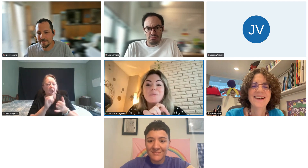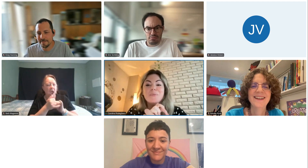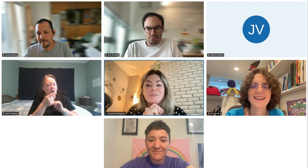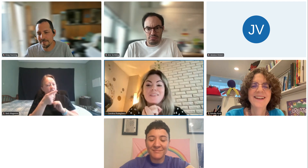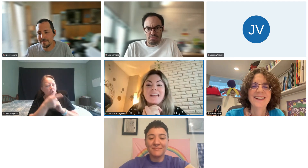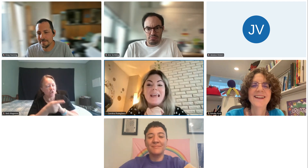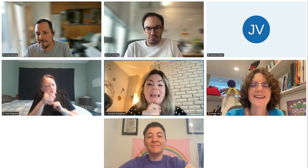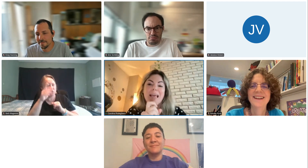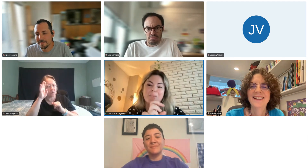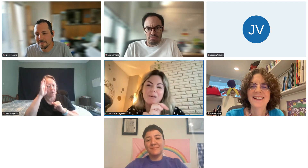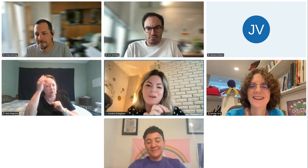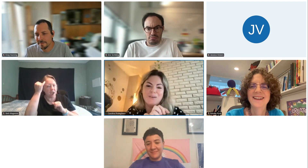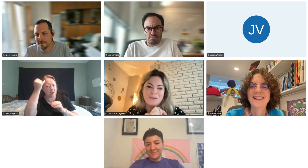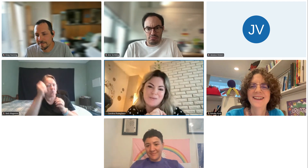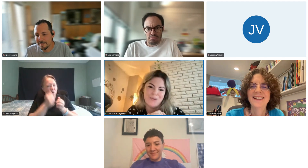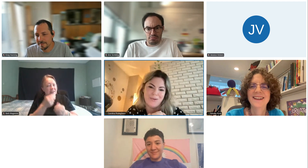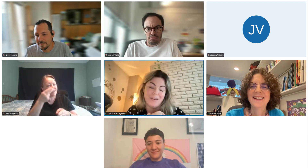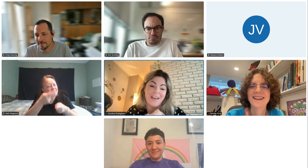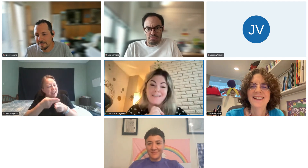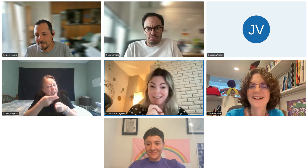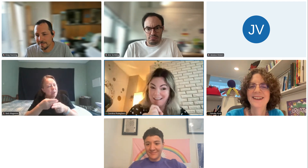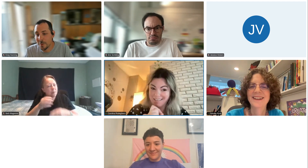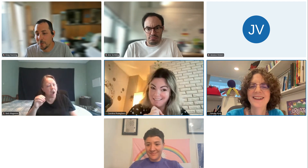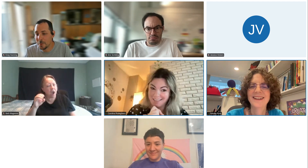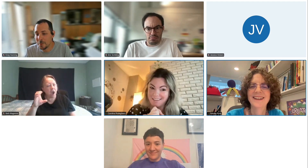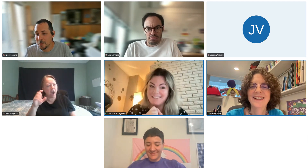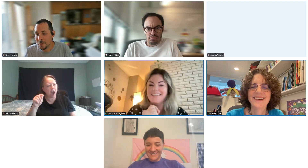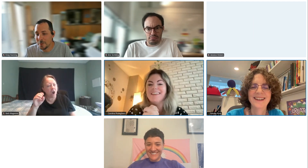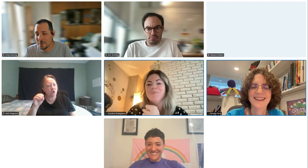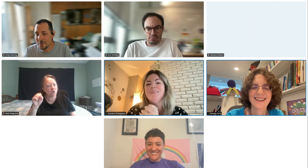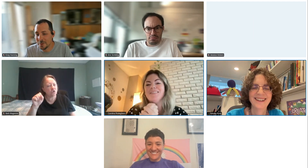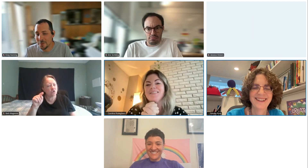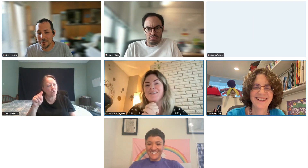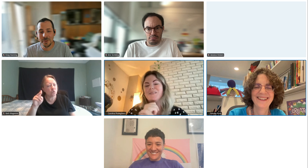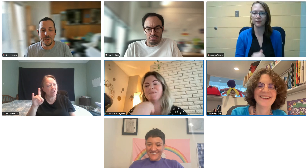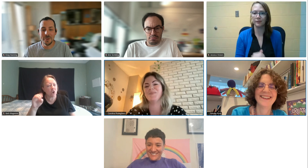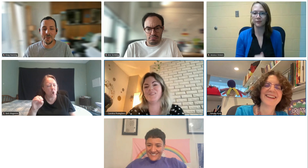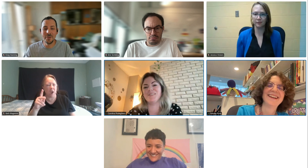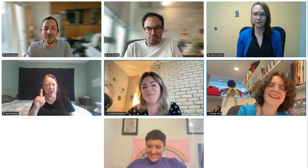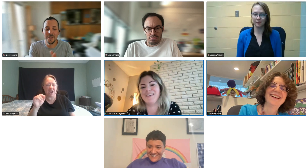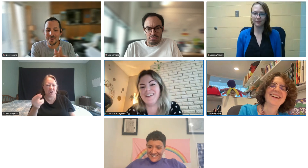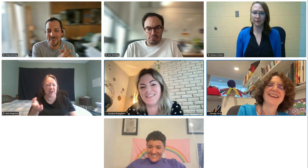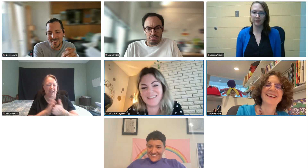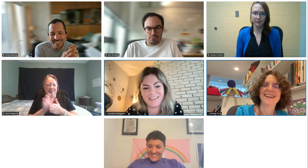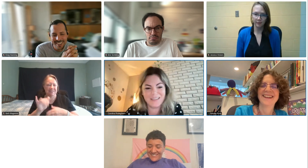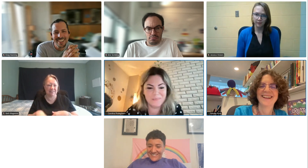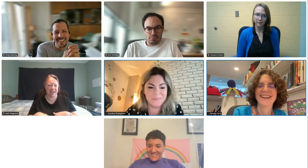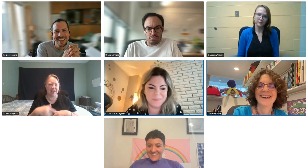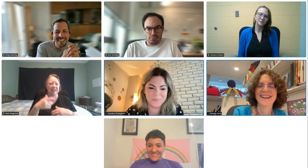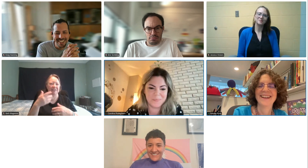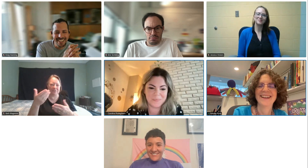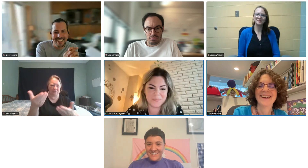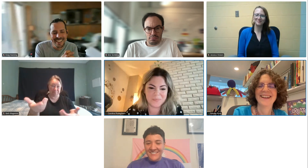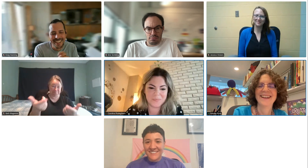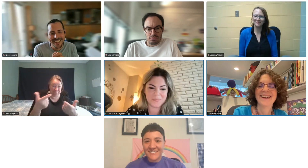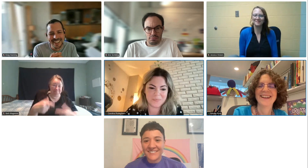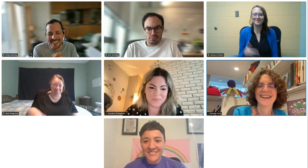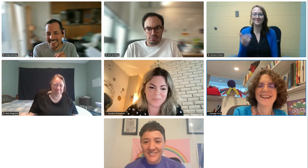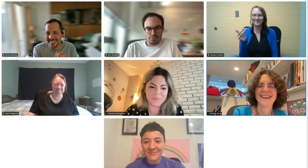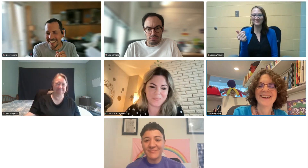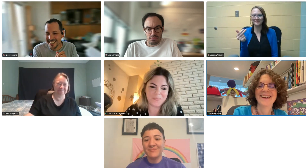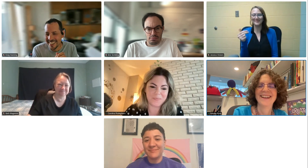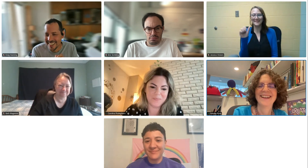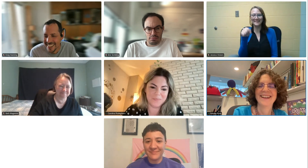come up with the name OctoStudio? Karen asked that, and I'm, Yeah. Yeah, and Eric has a